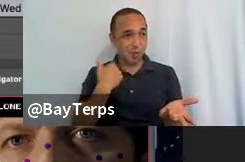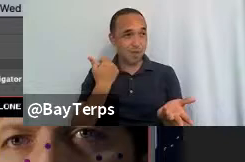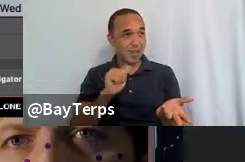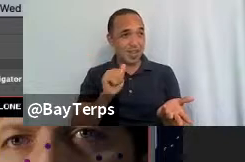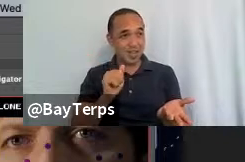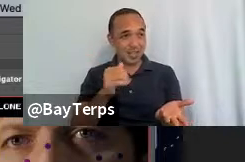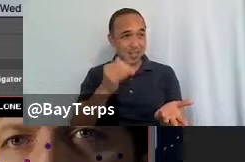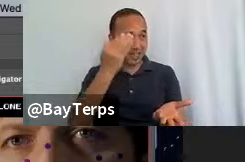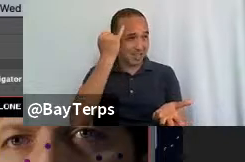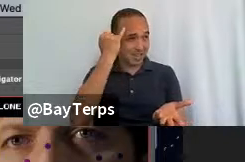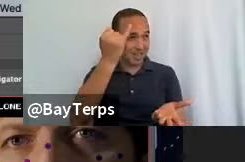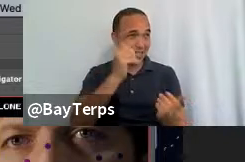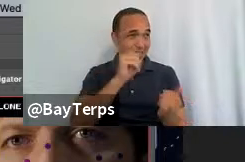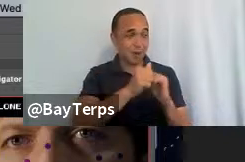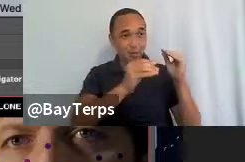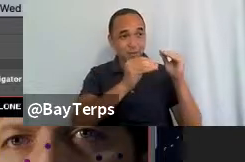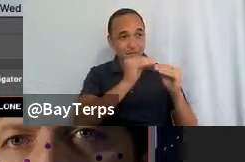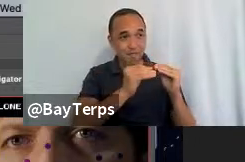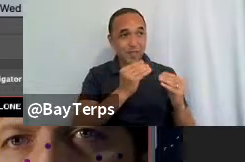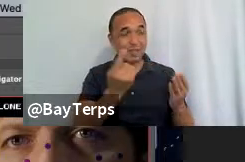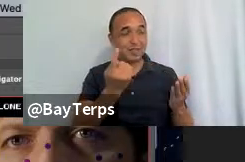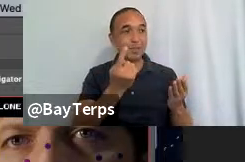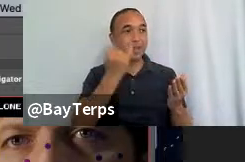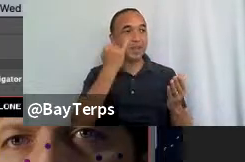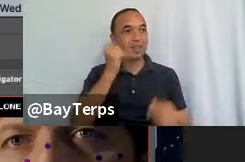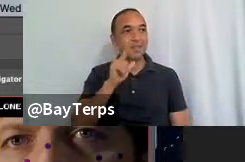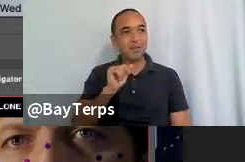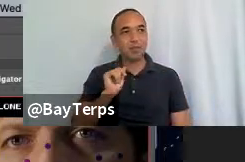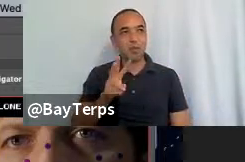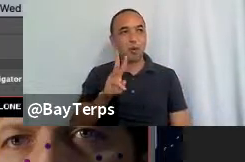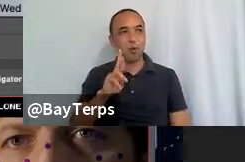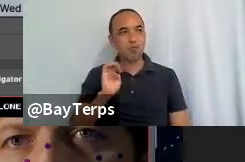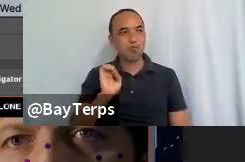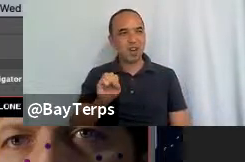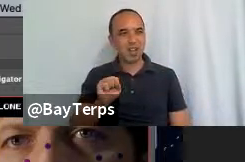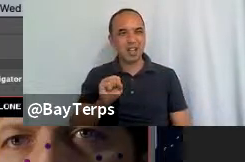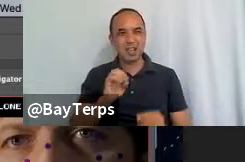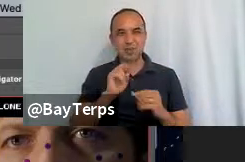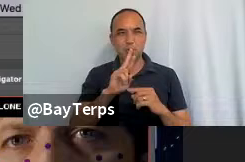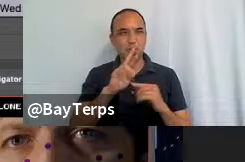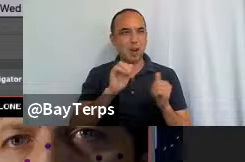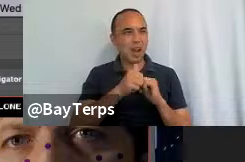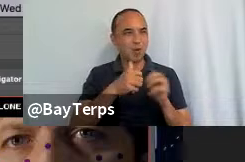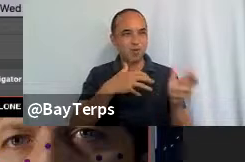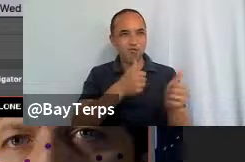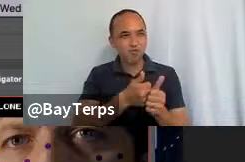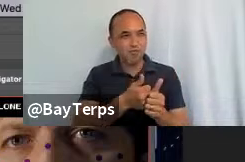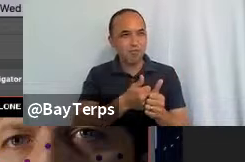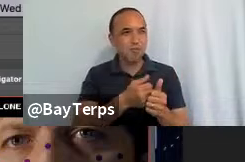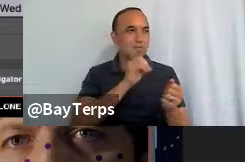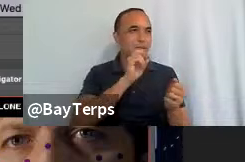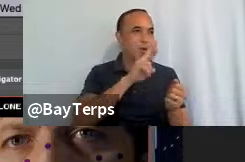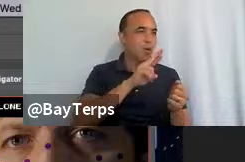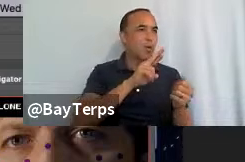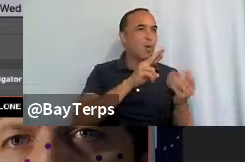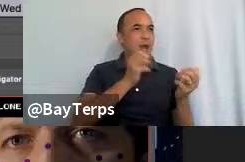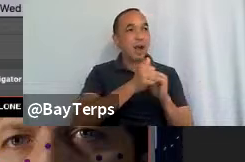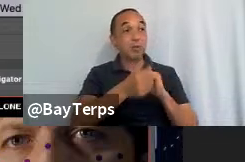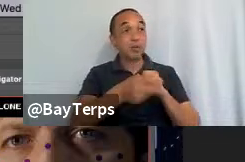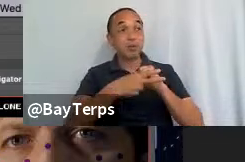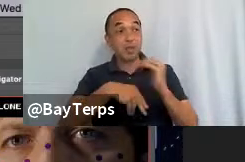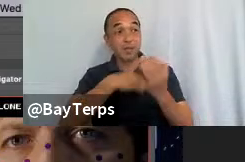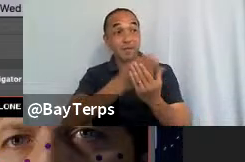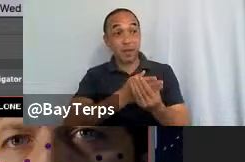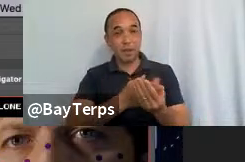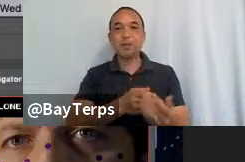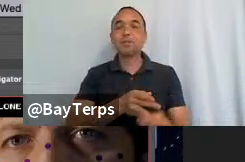how to fix something after the fact if it's lower res, or how to update that, or what to look for when you're saving out files? Yeah, that